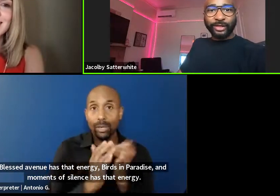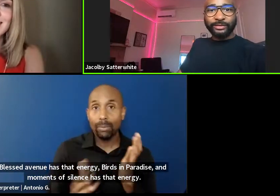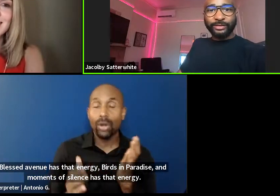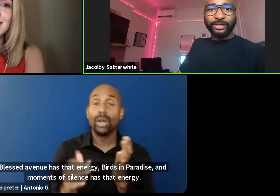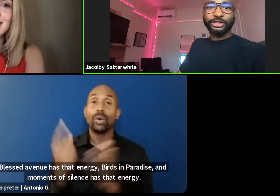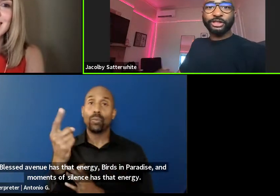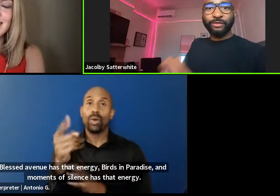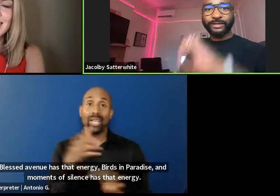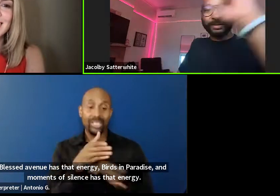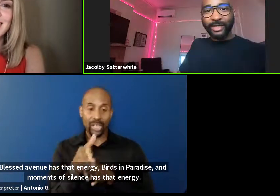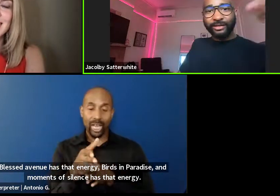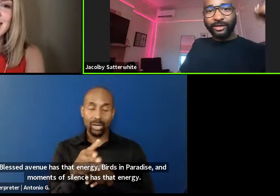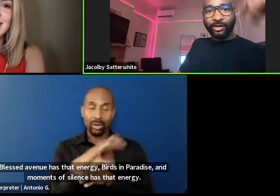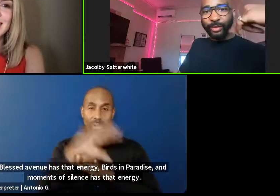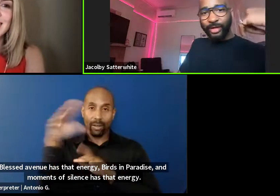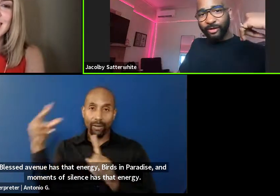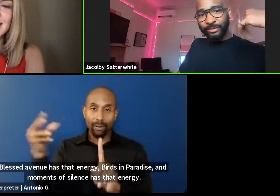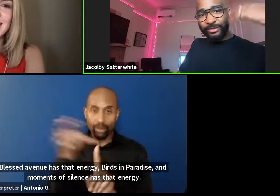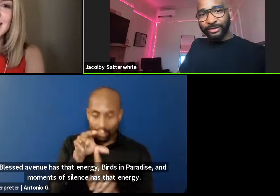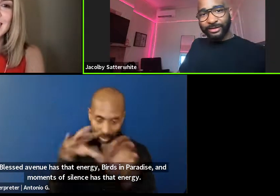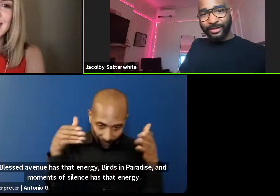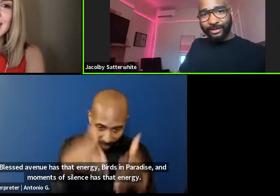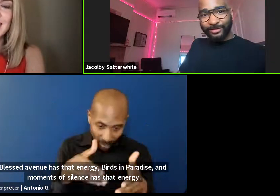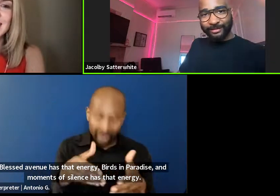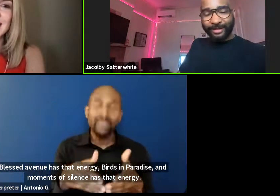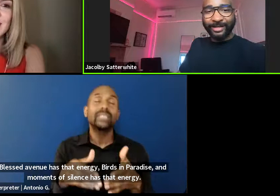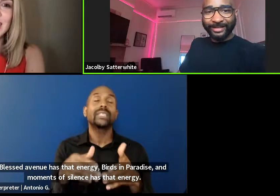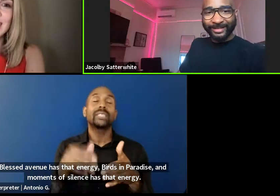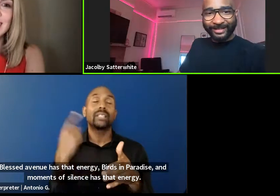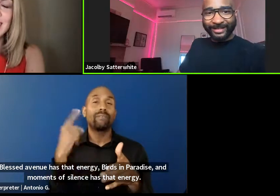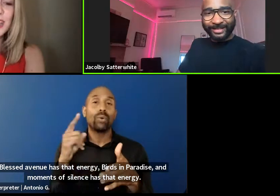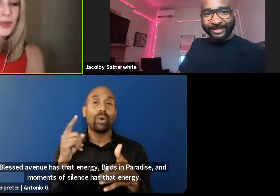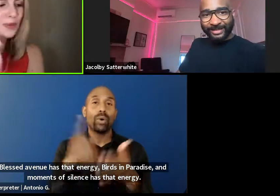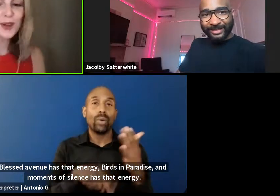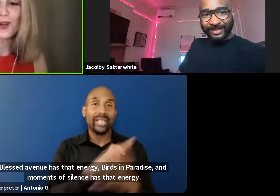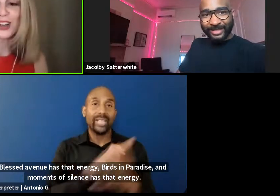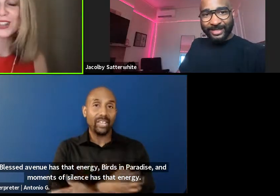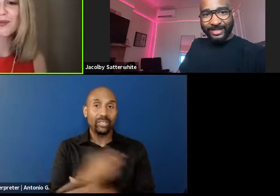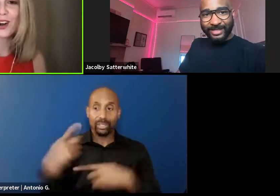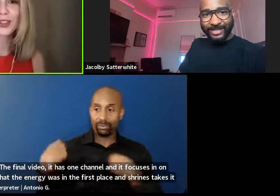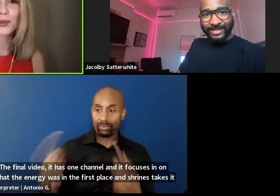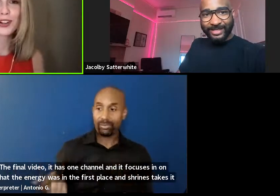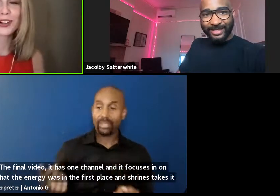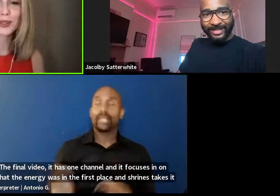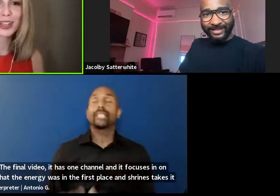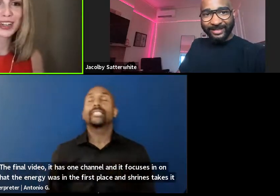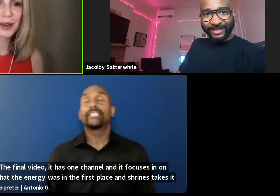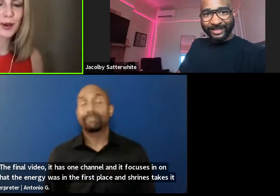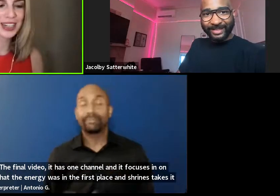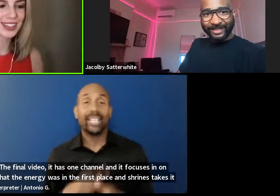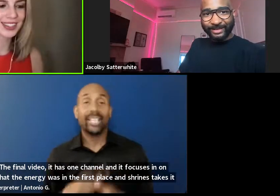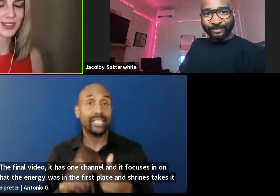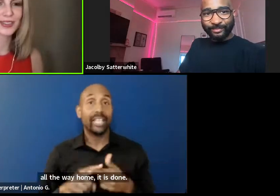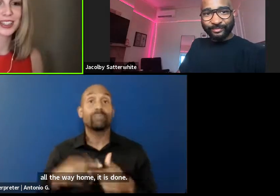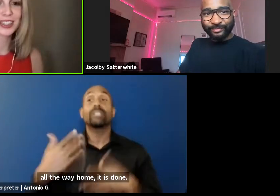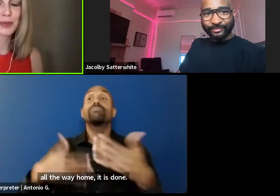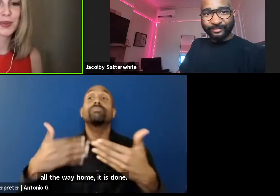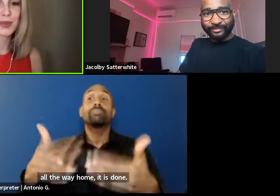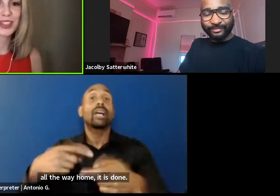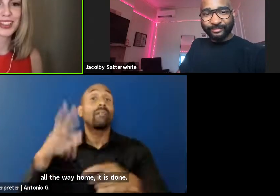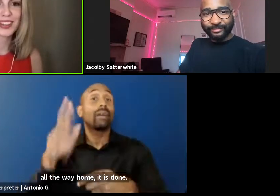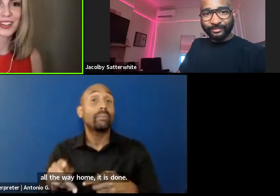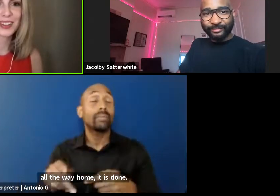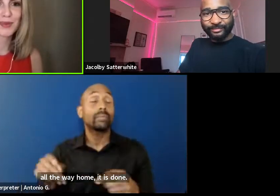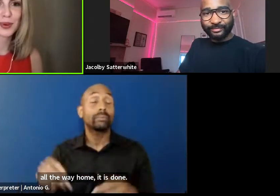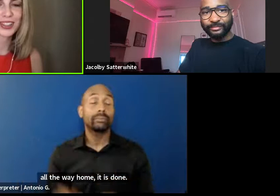in the first place, and then Shrines takes it all the way home, and then it's done. Right. It makes me want to watch them all in order. You were talking about wanting to sort of exhibit